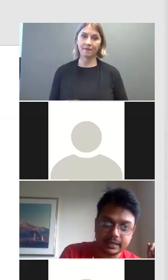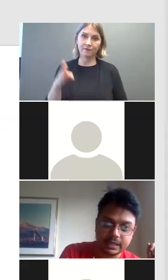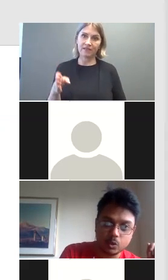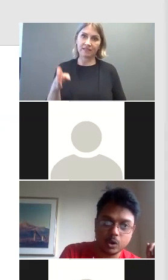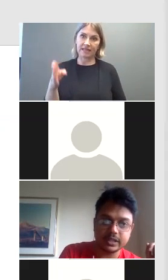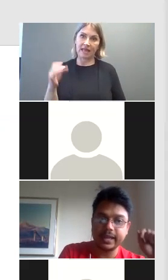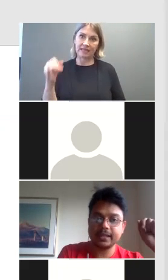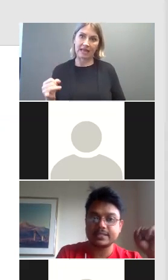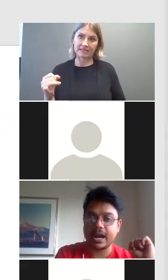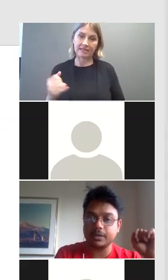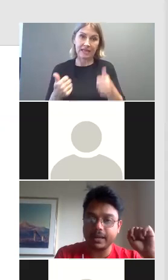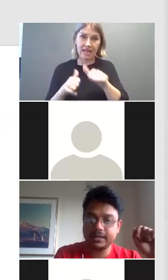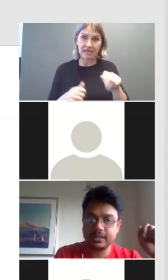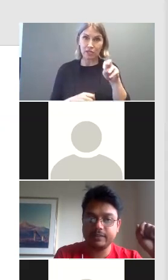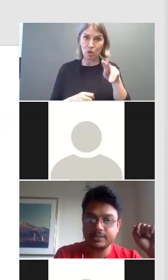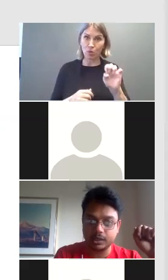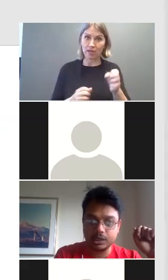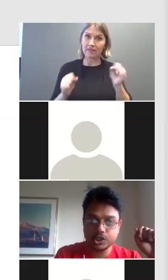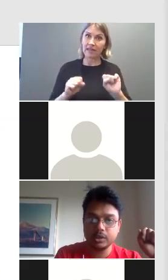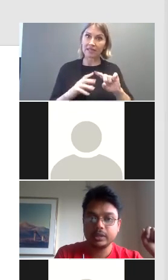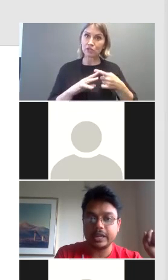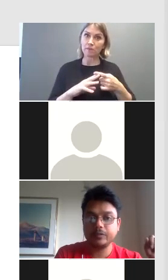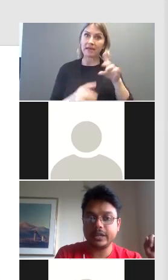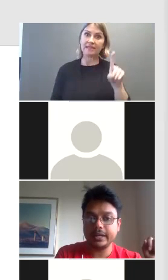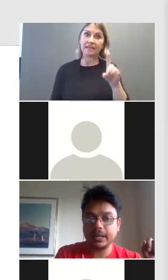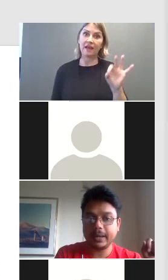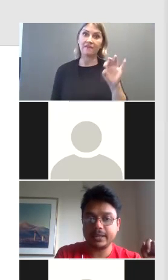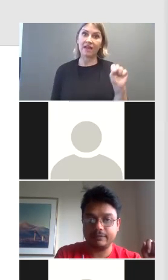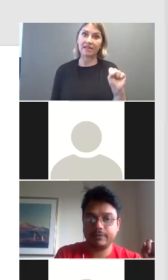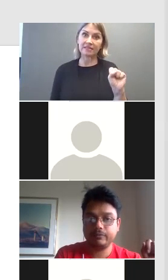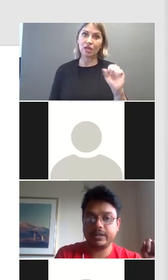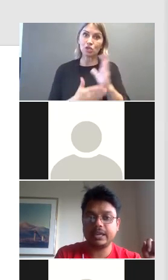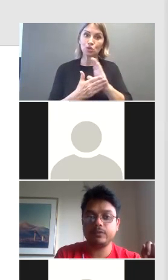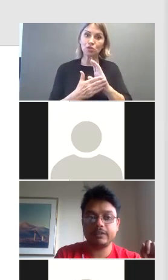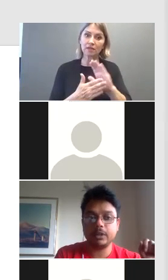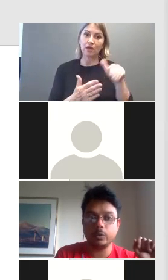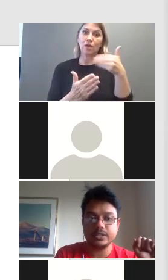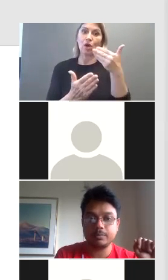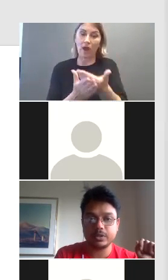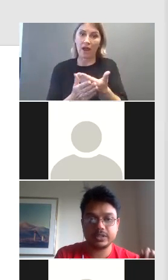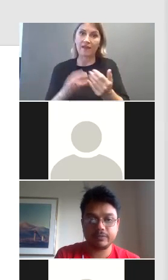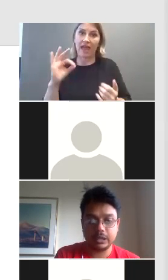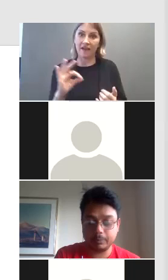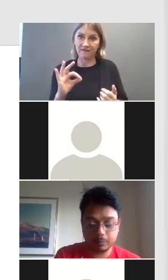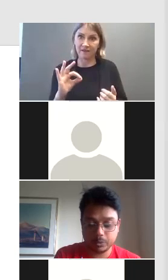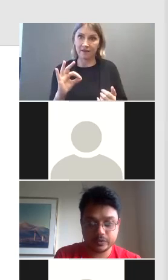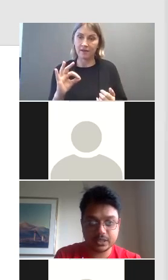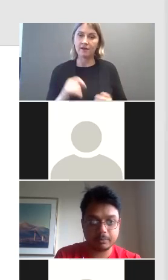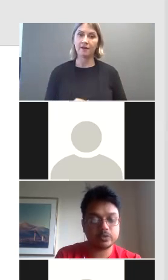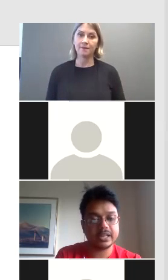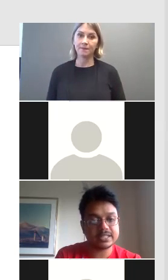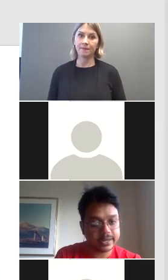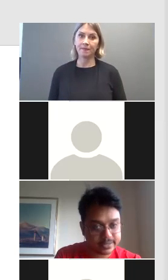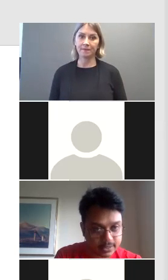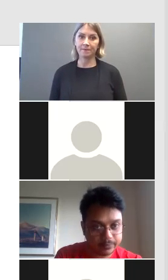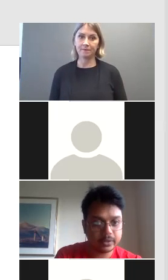Is there any node that I can start my DFS search that would end up at F, where F would have the lowest positive post-visit